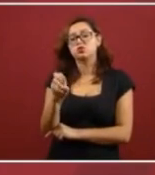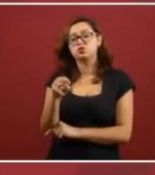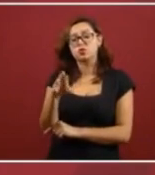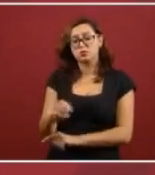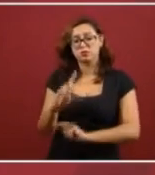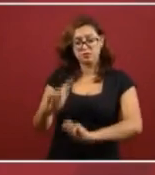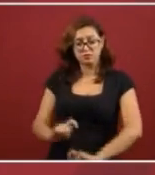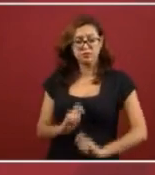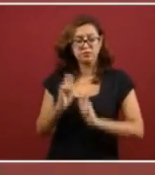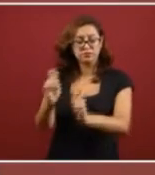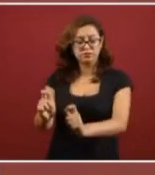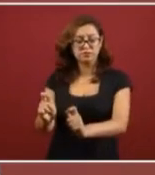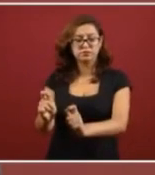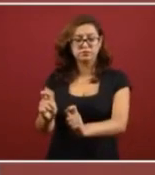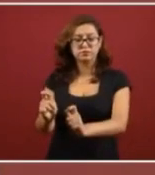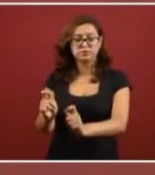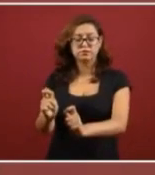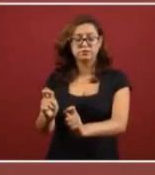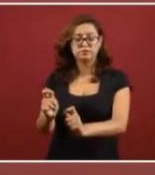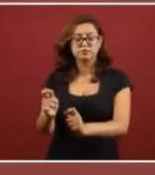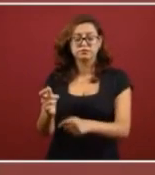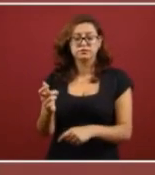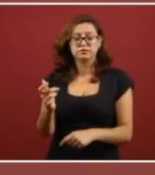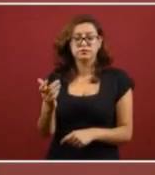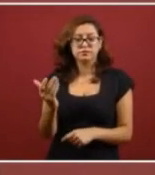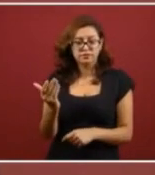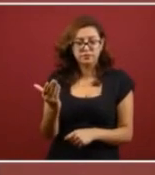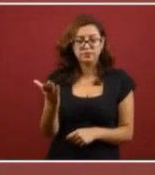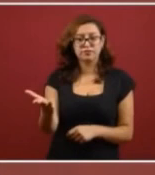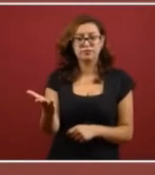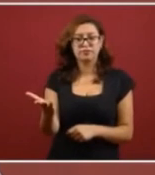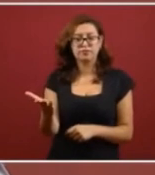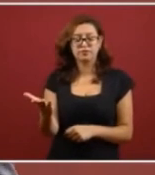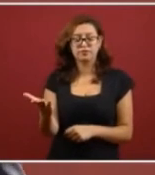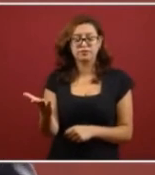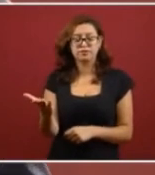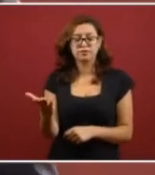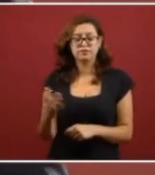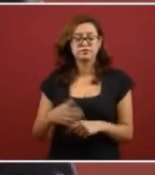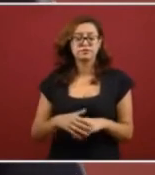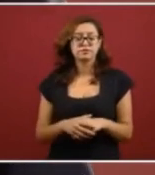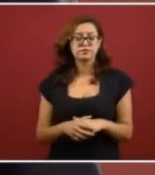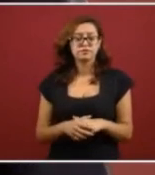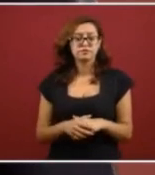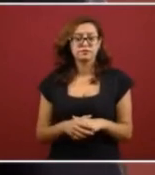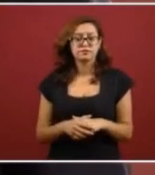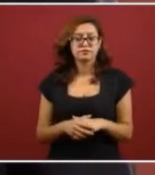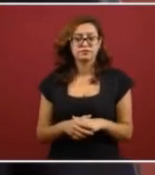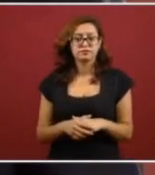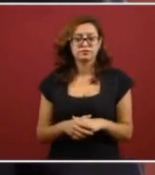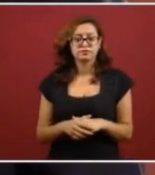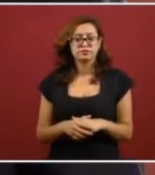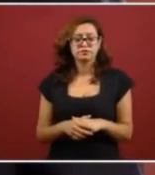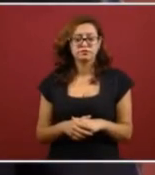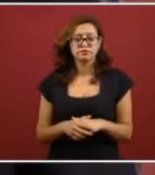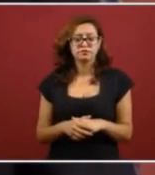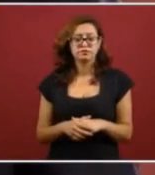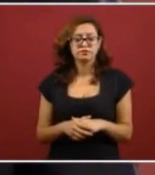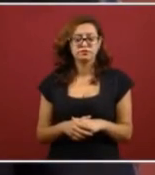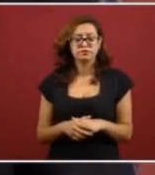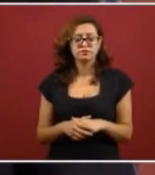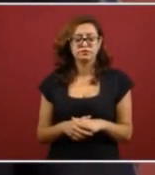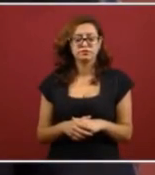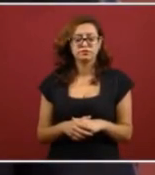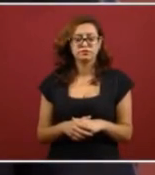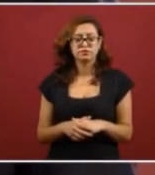asked Romo to help in the coordination para el funcionamiento